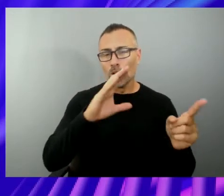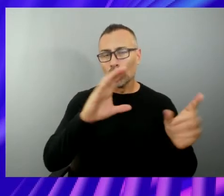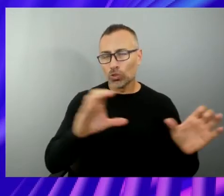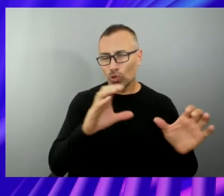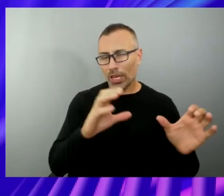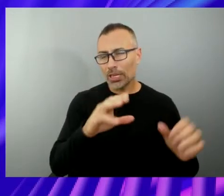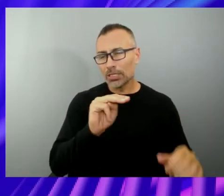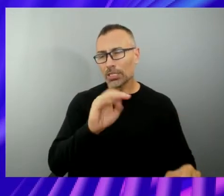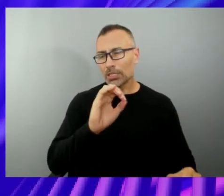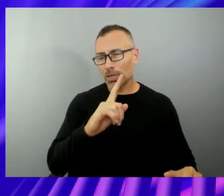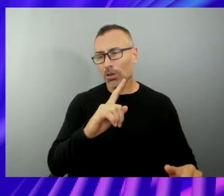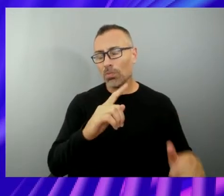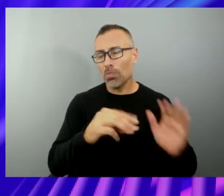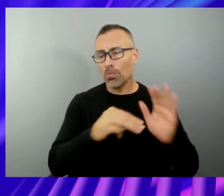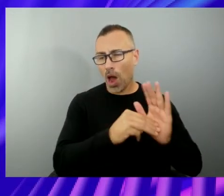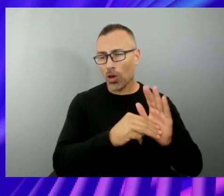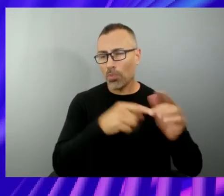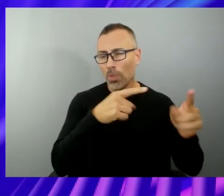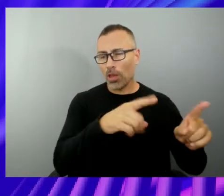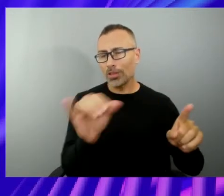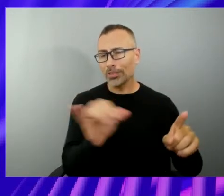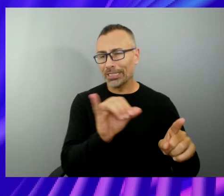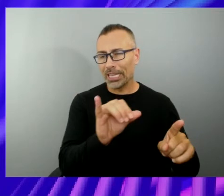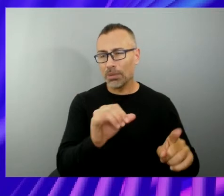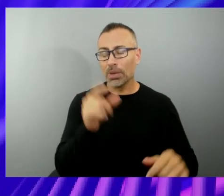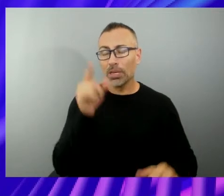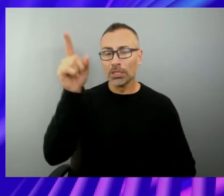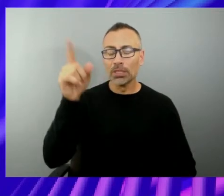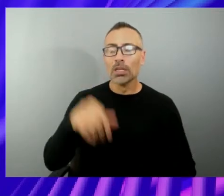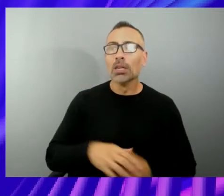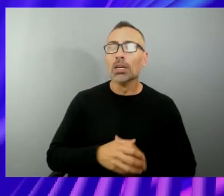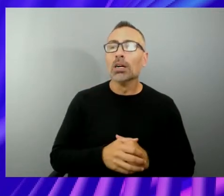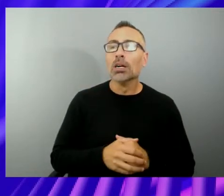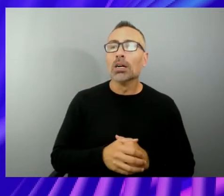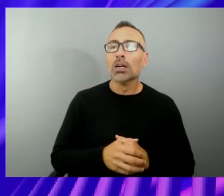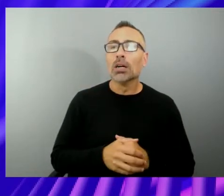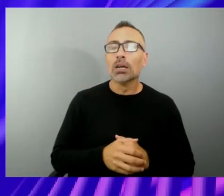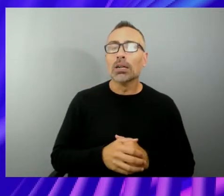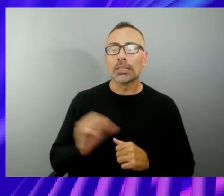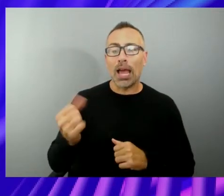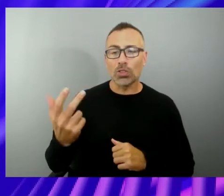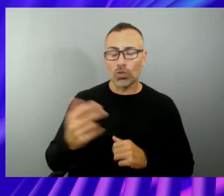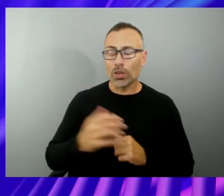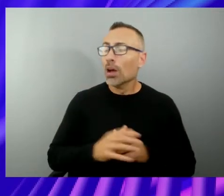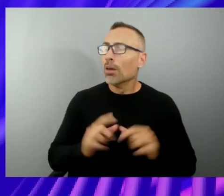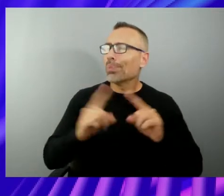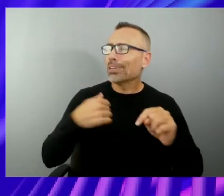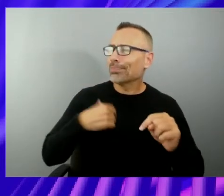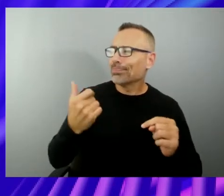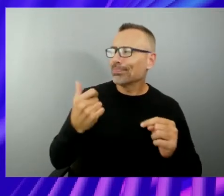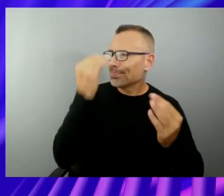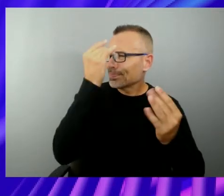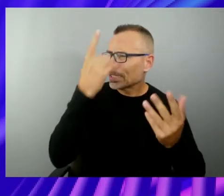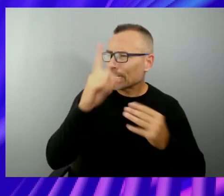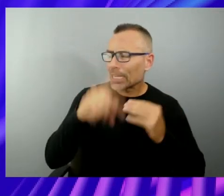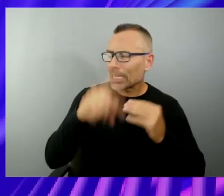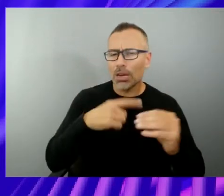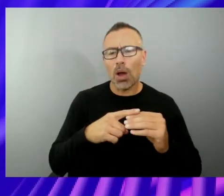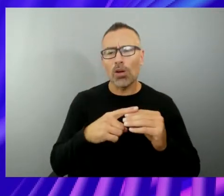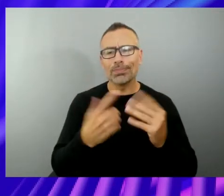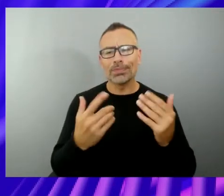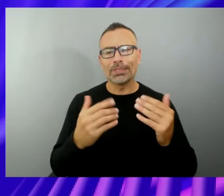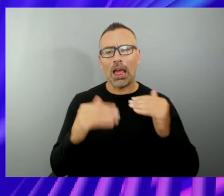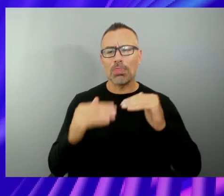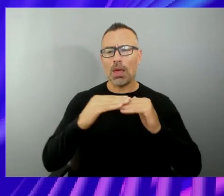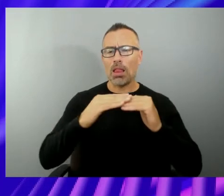feature as well, that it'll do this for me. I had a question though about the layers themselves. If one of the layers